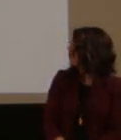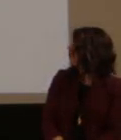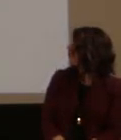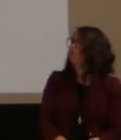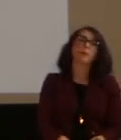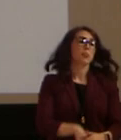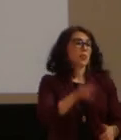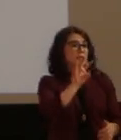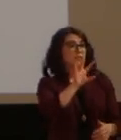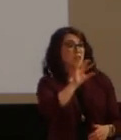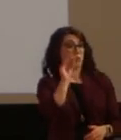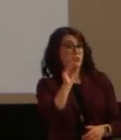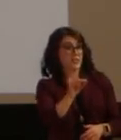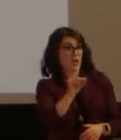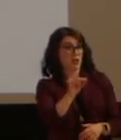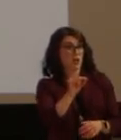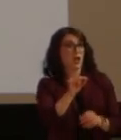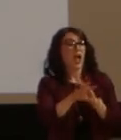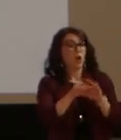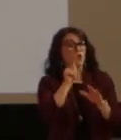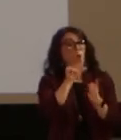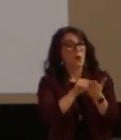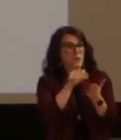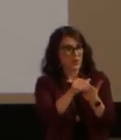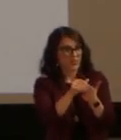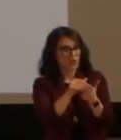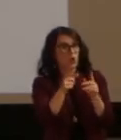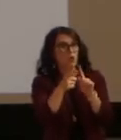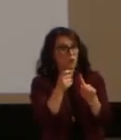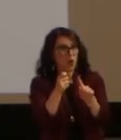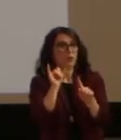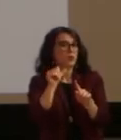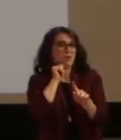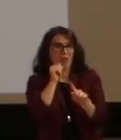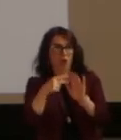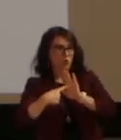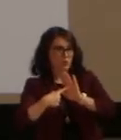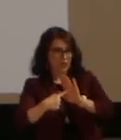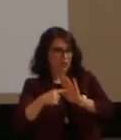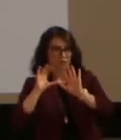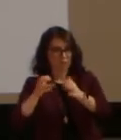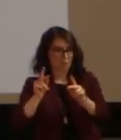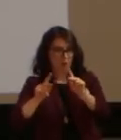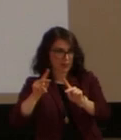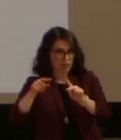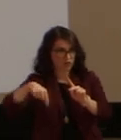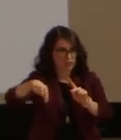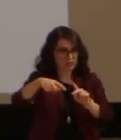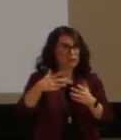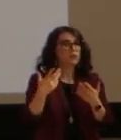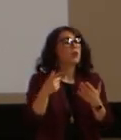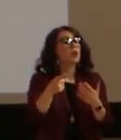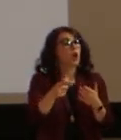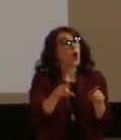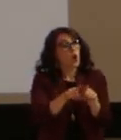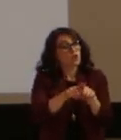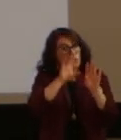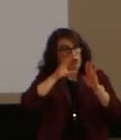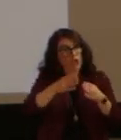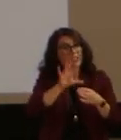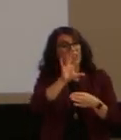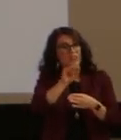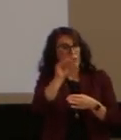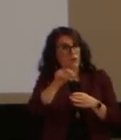those 75% of 1 million who are from UBR populations, the program also targets that 50% of those will be